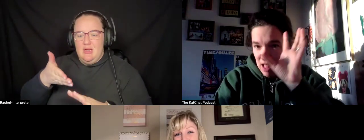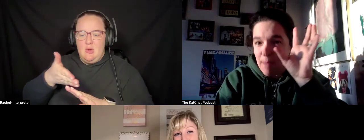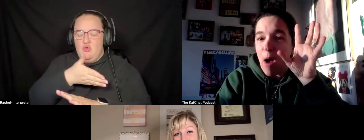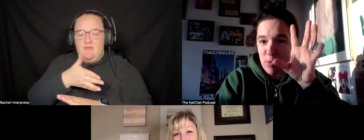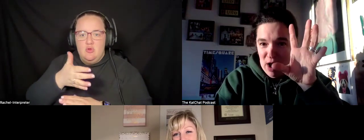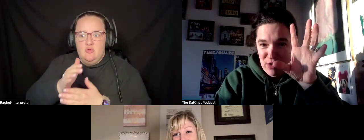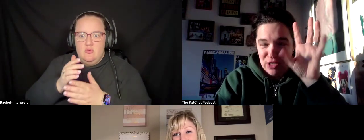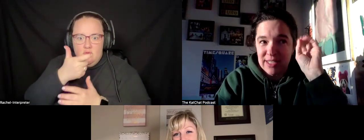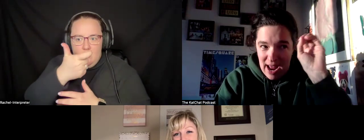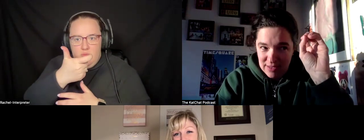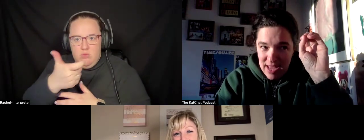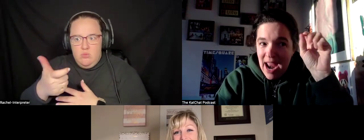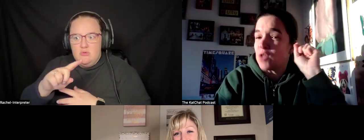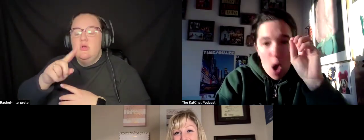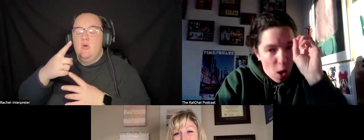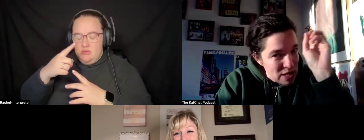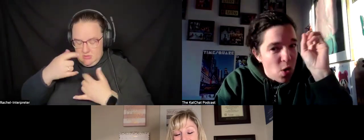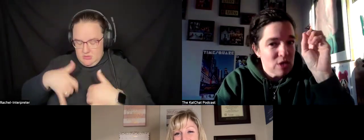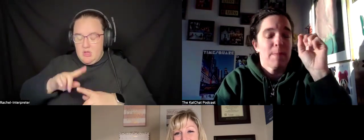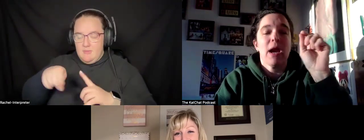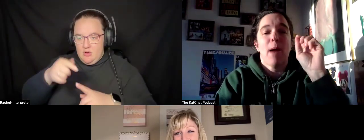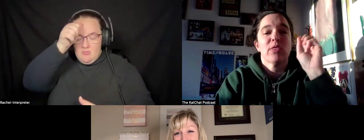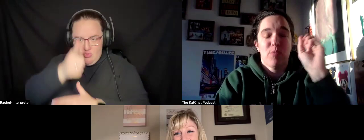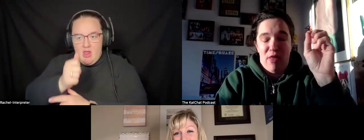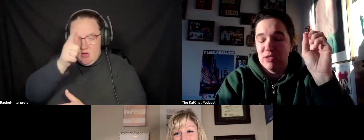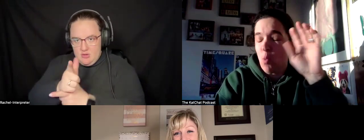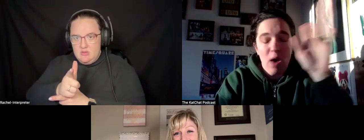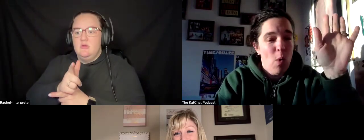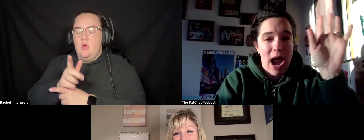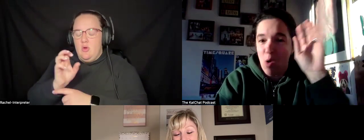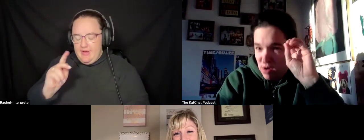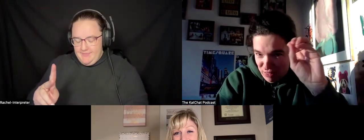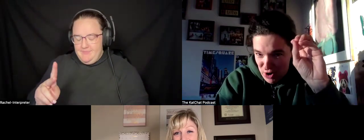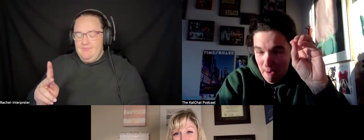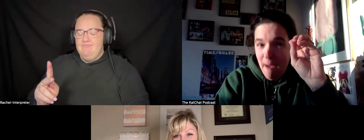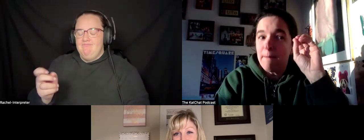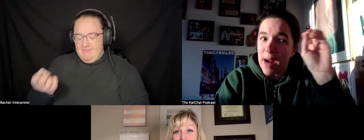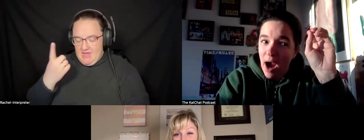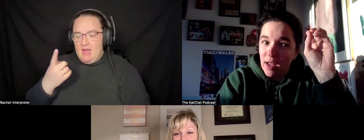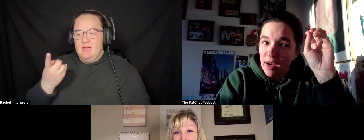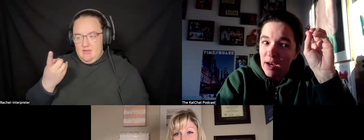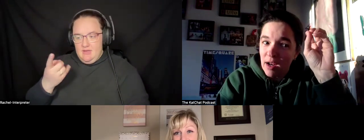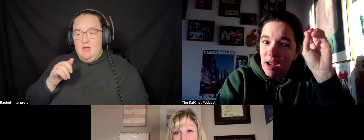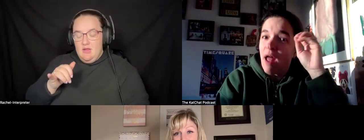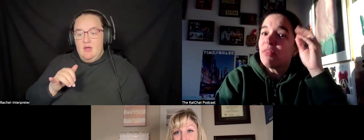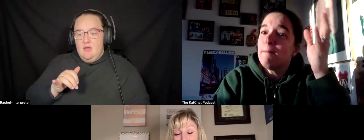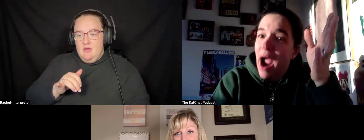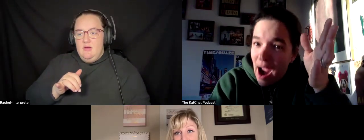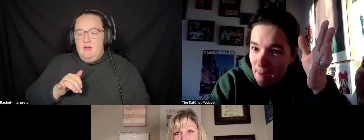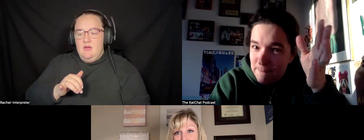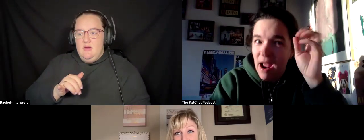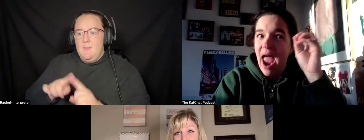okay, tell about the brother. Yeah, it's always going to be about the brother, one way or another. But